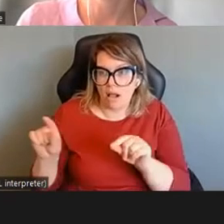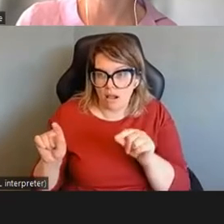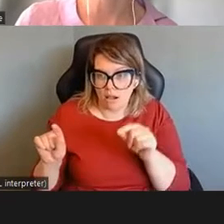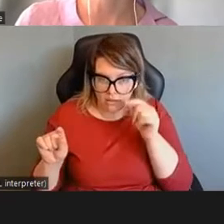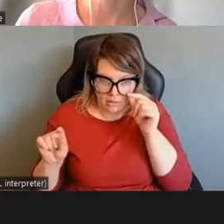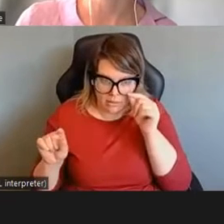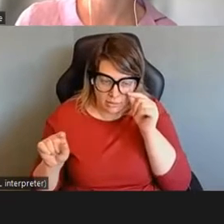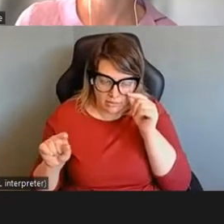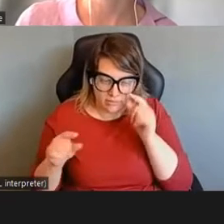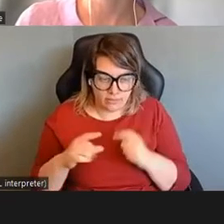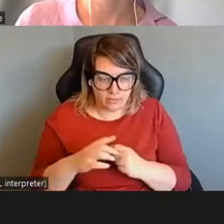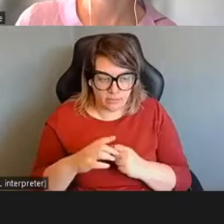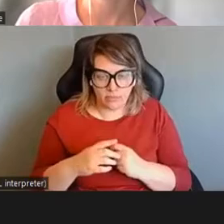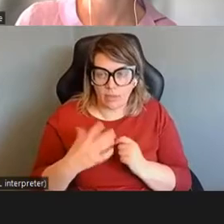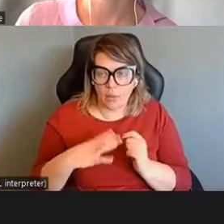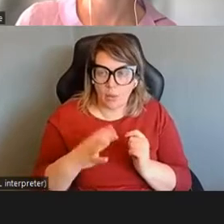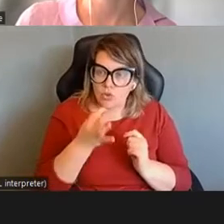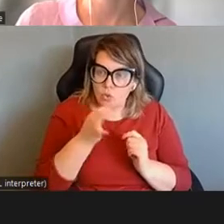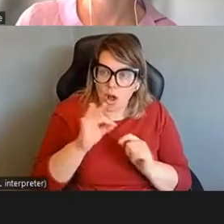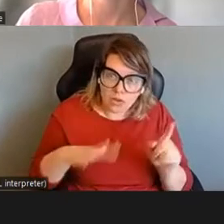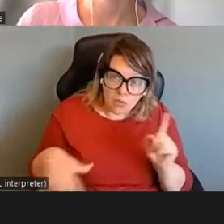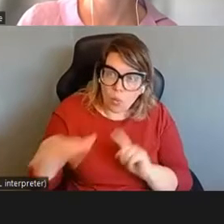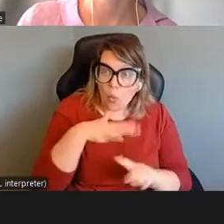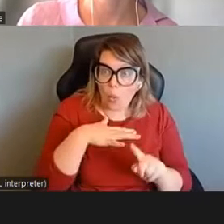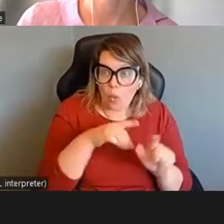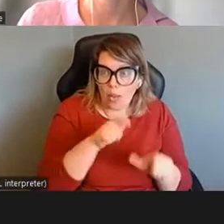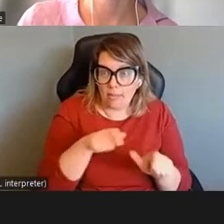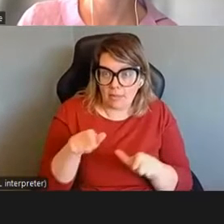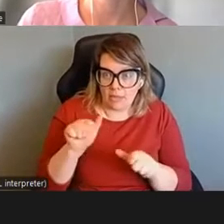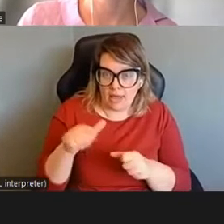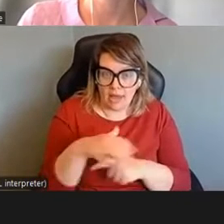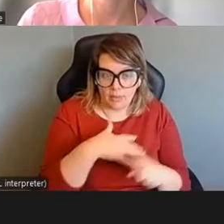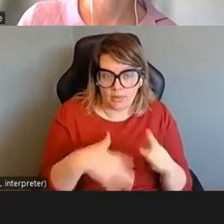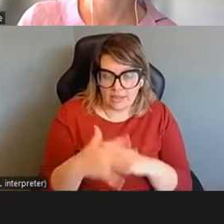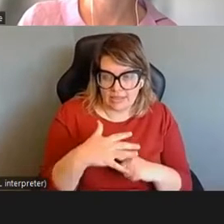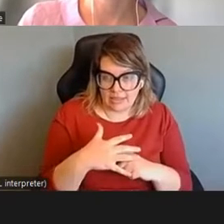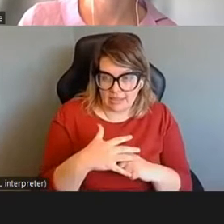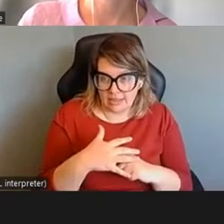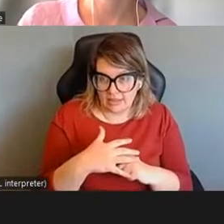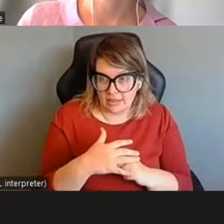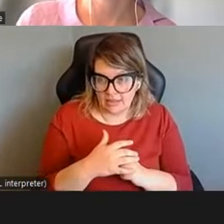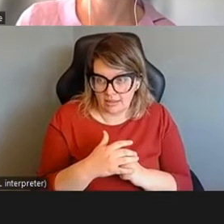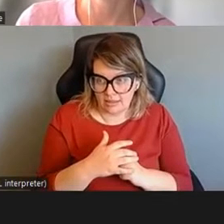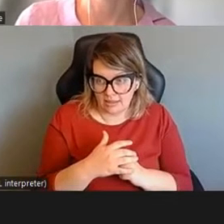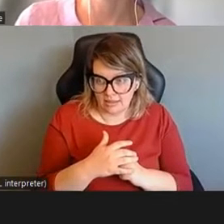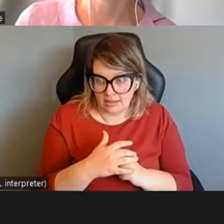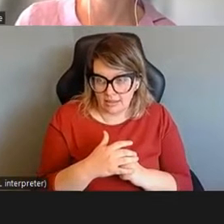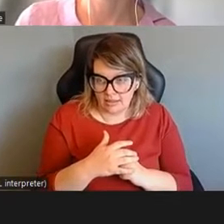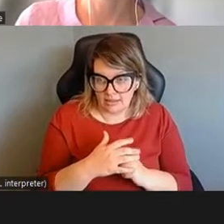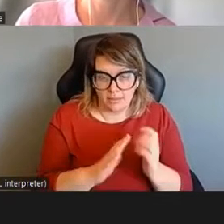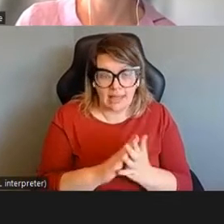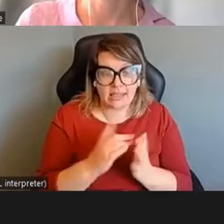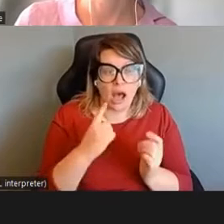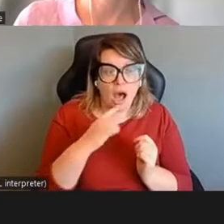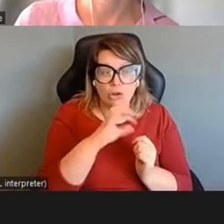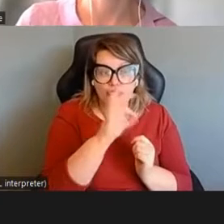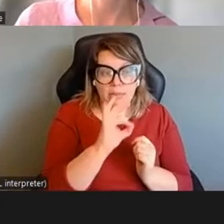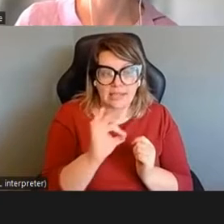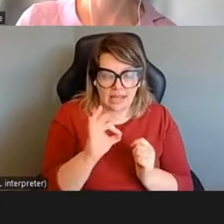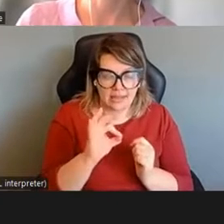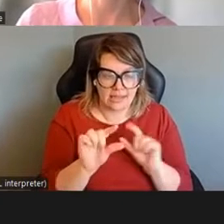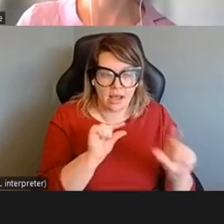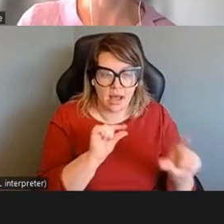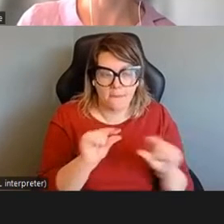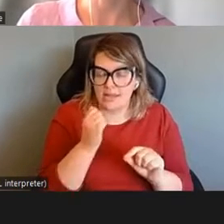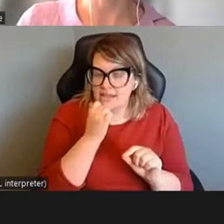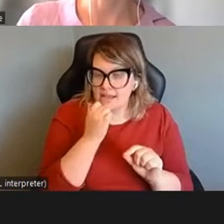opinion of all the households in their community. So that means that is 100% sample.